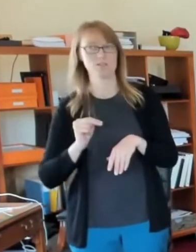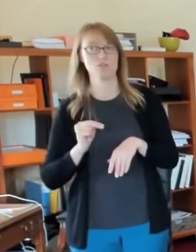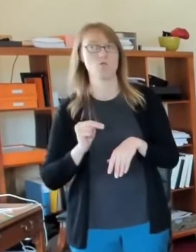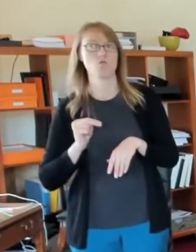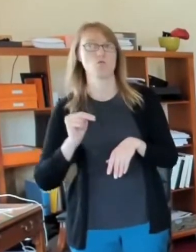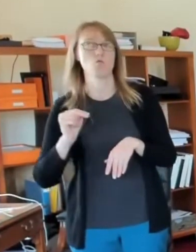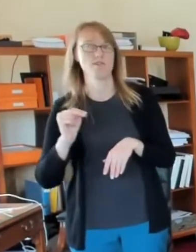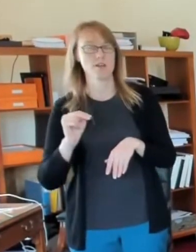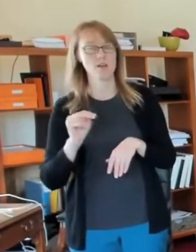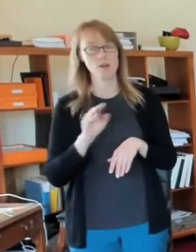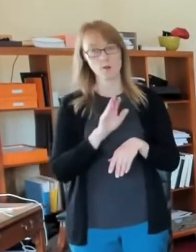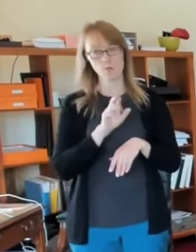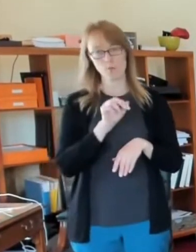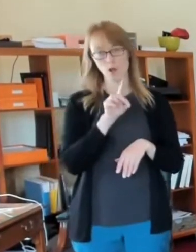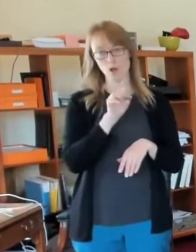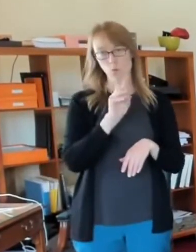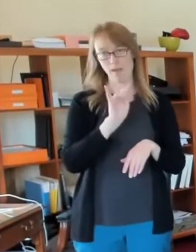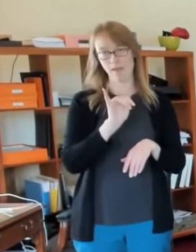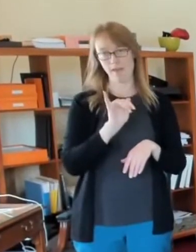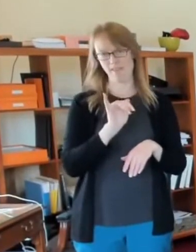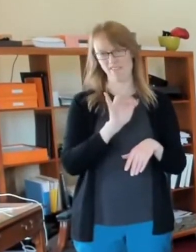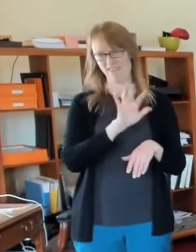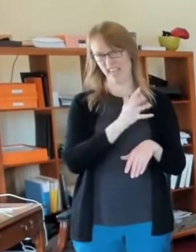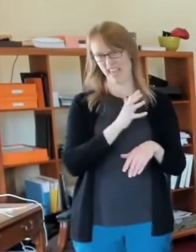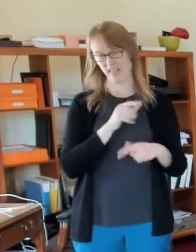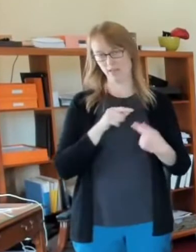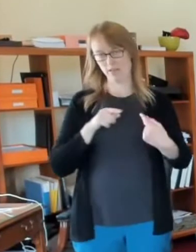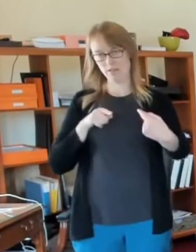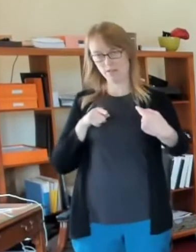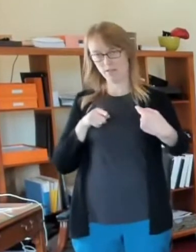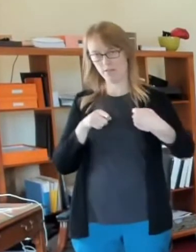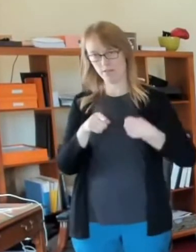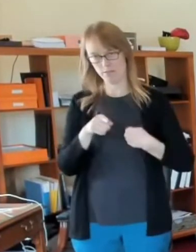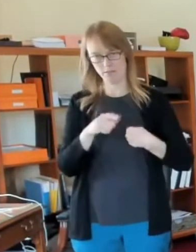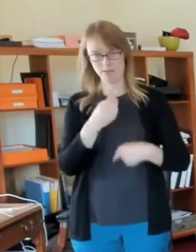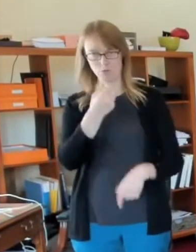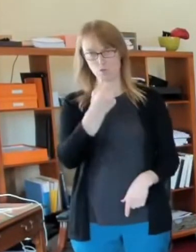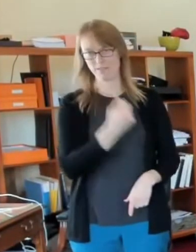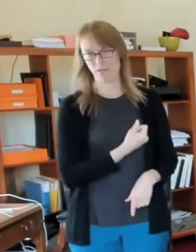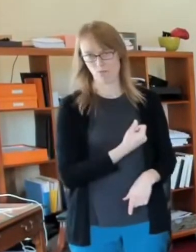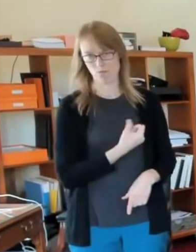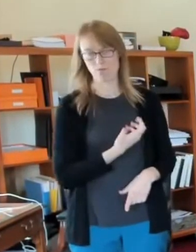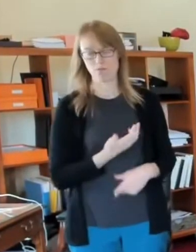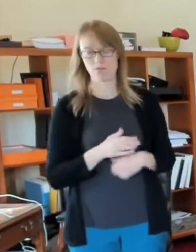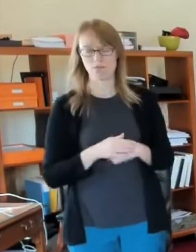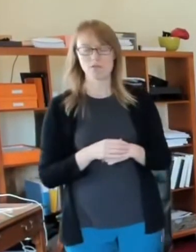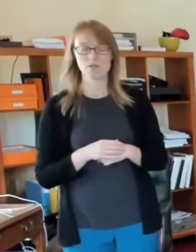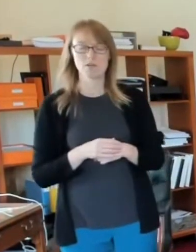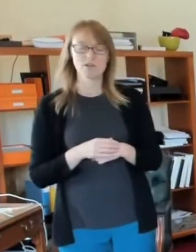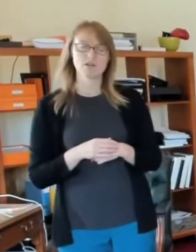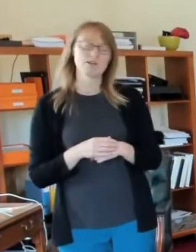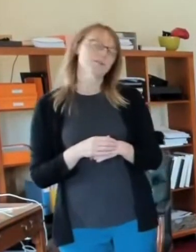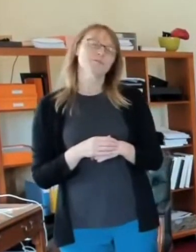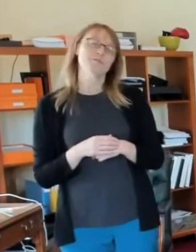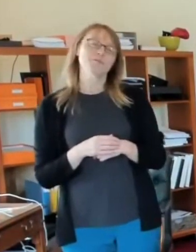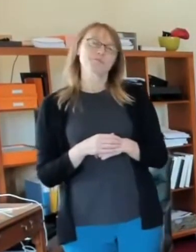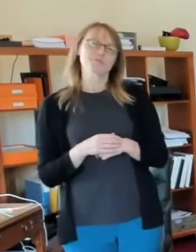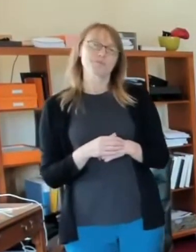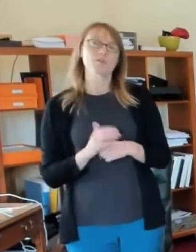southbound street. But as you probably know, since you live there, we've made some changes in the streets. We also have